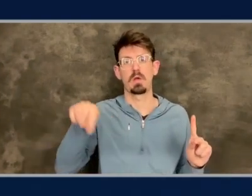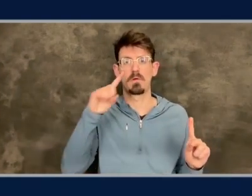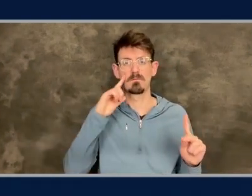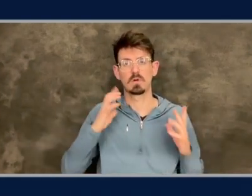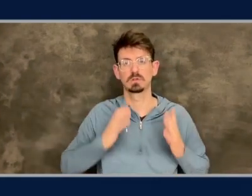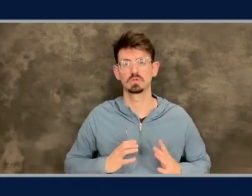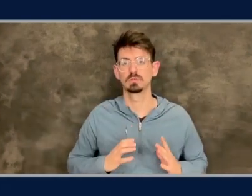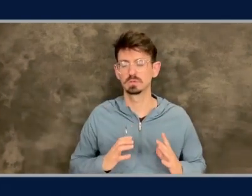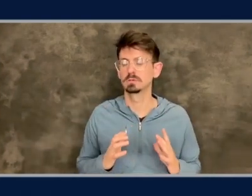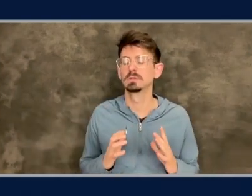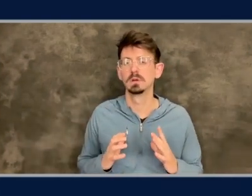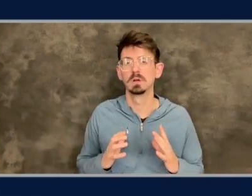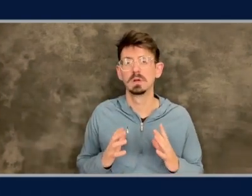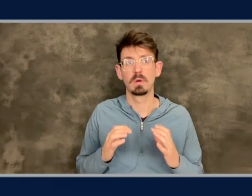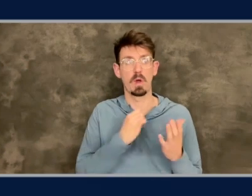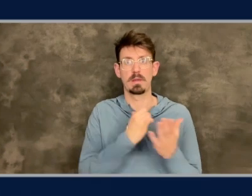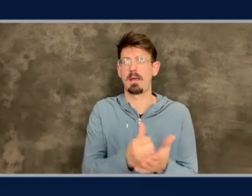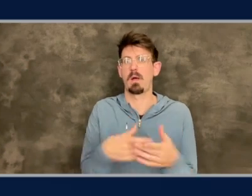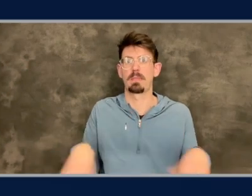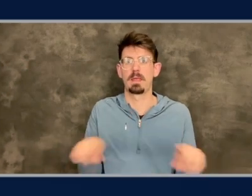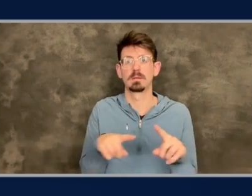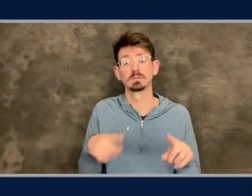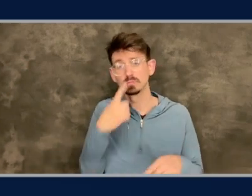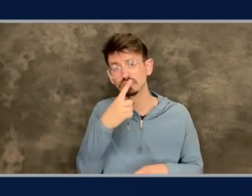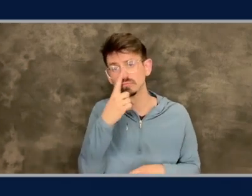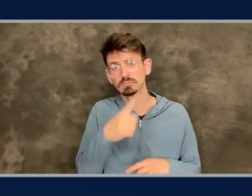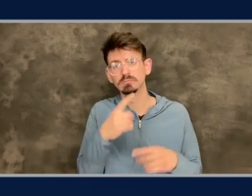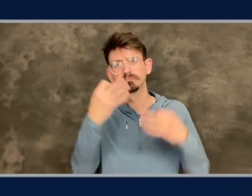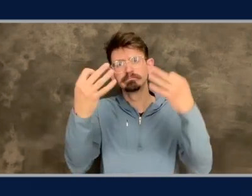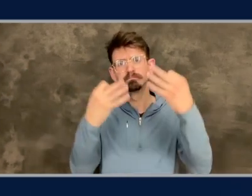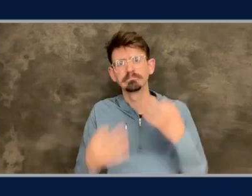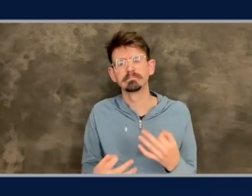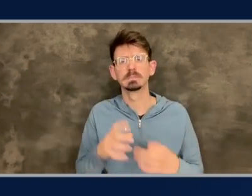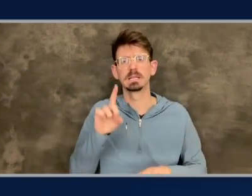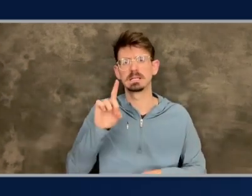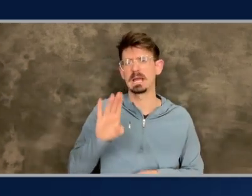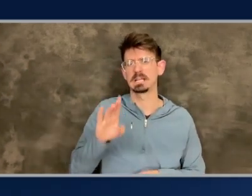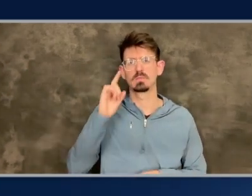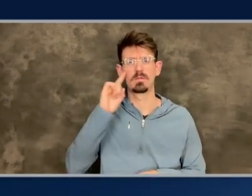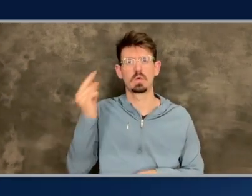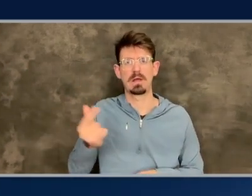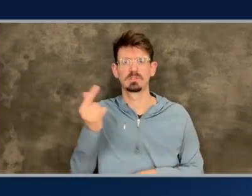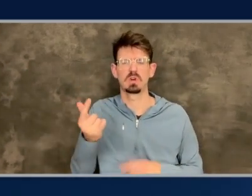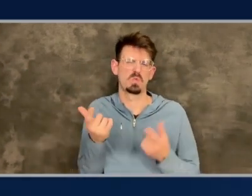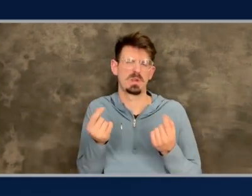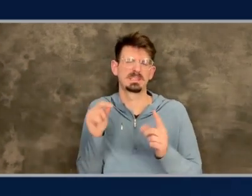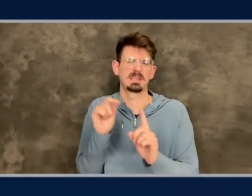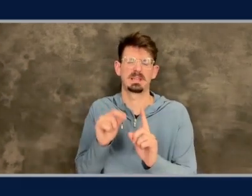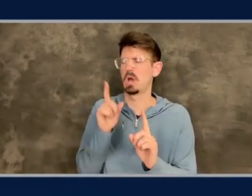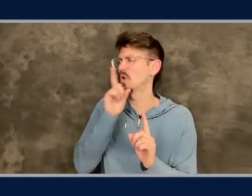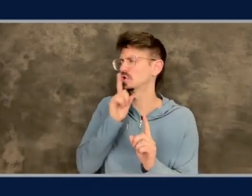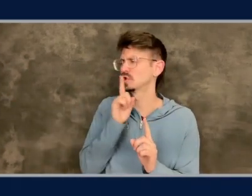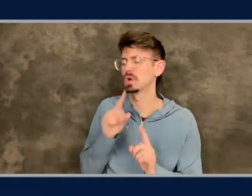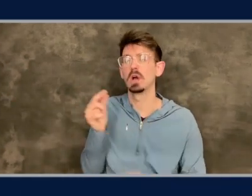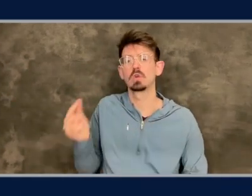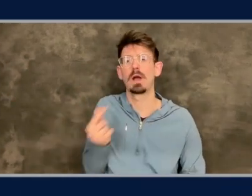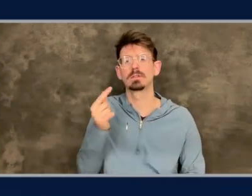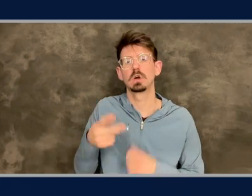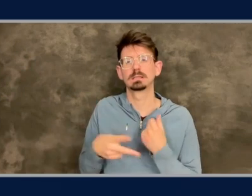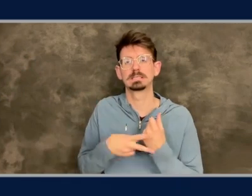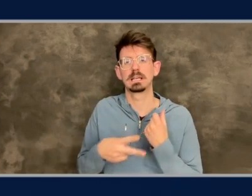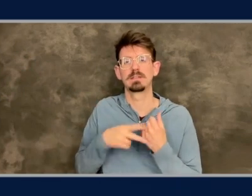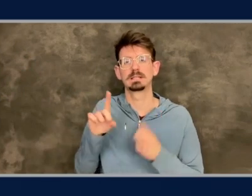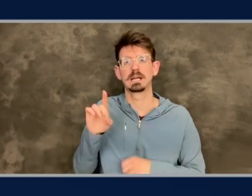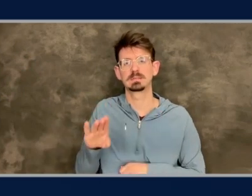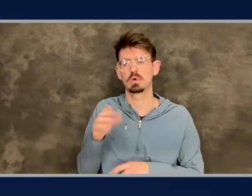So maybe tell us what the Graviton Savings Dashboard is. Yeah, Rosie, you want to take that? Sure. So the Graviton Savings Dashboard is basically a